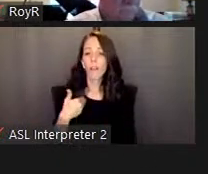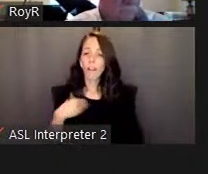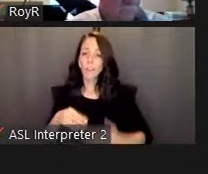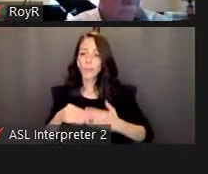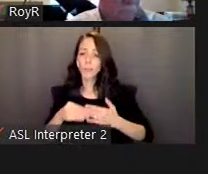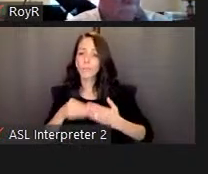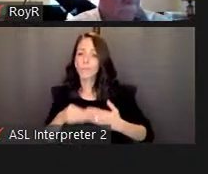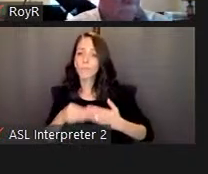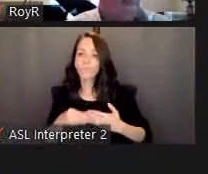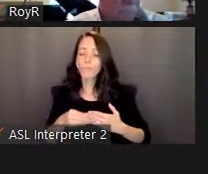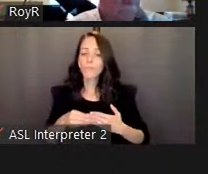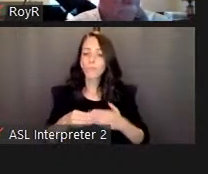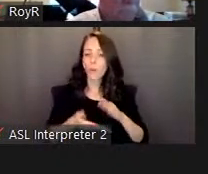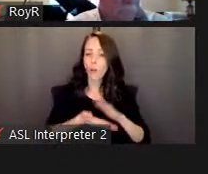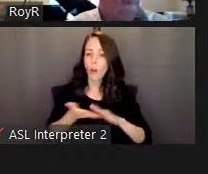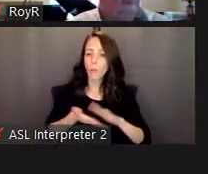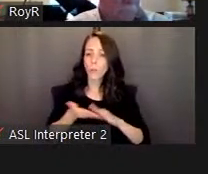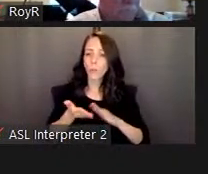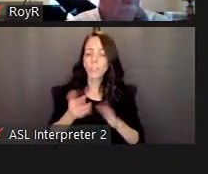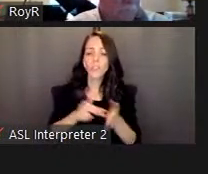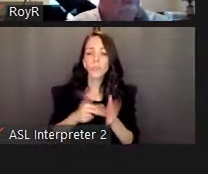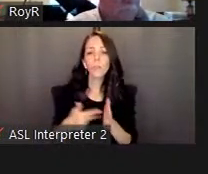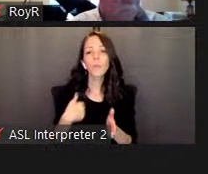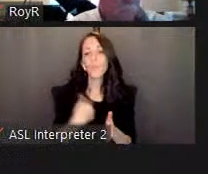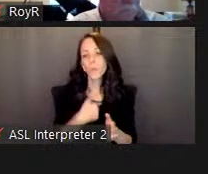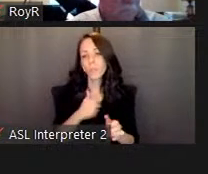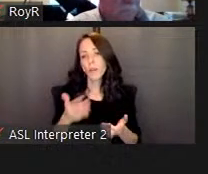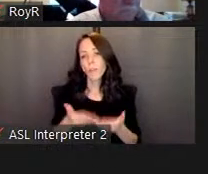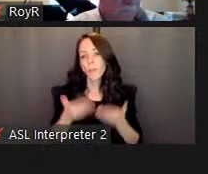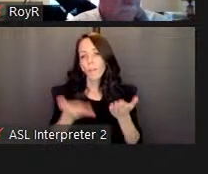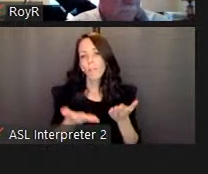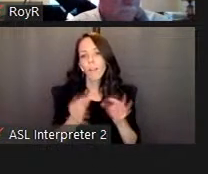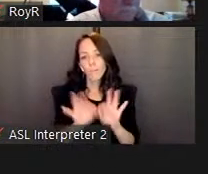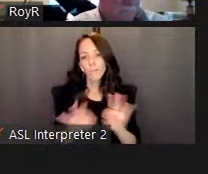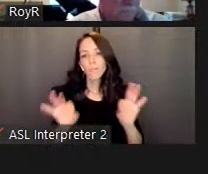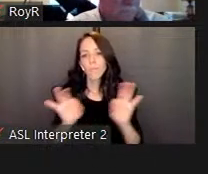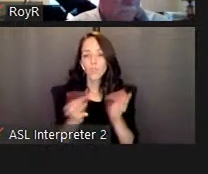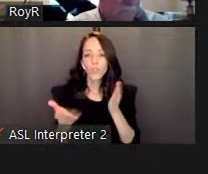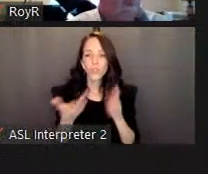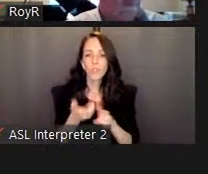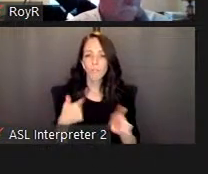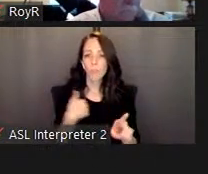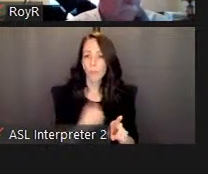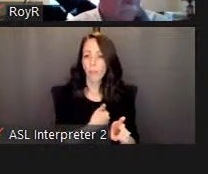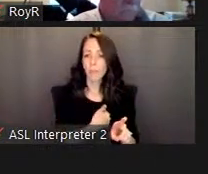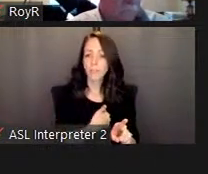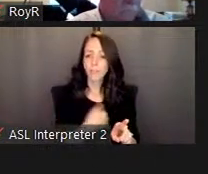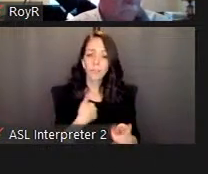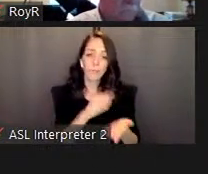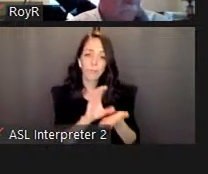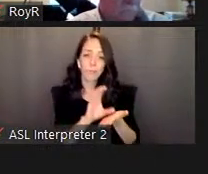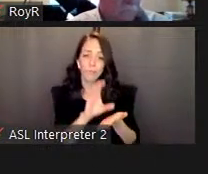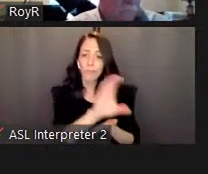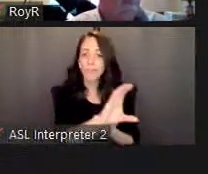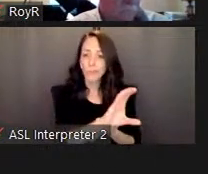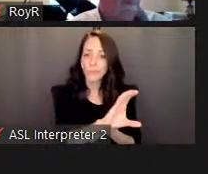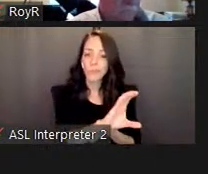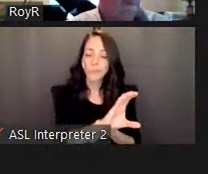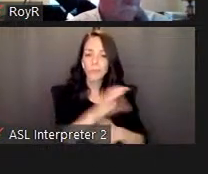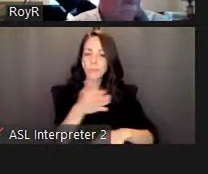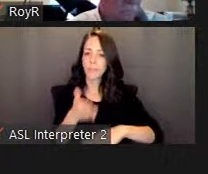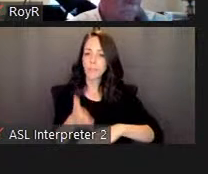us to continue providing you the essential services you expect from us. So we're investing in our